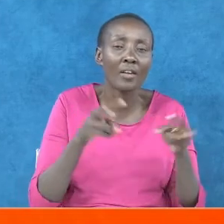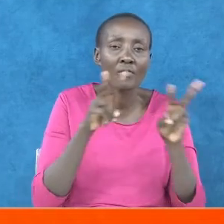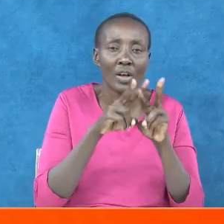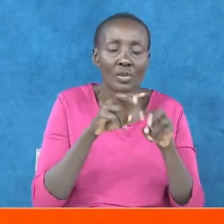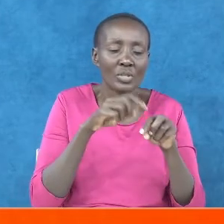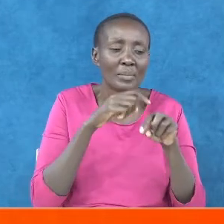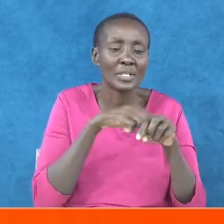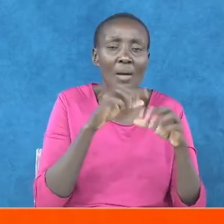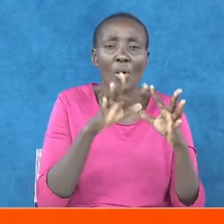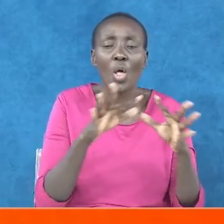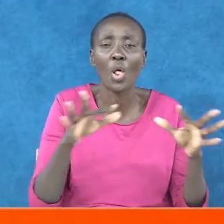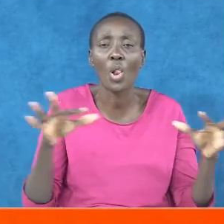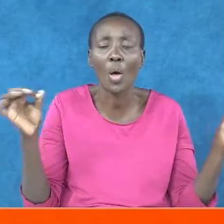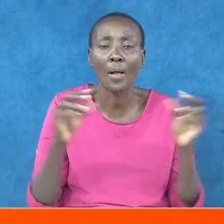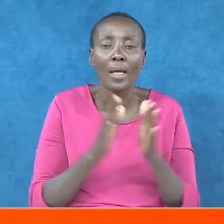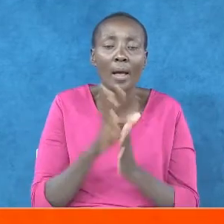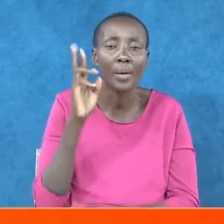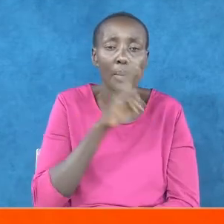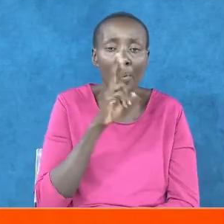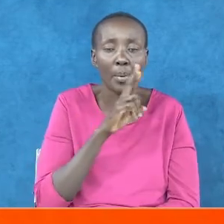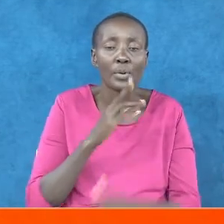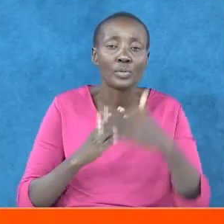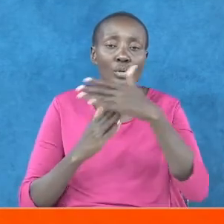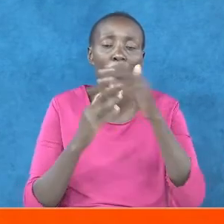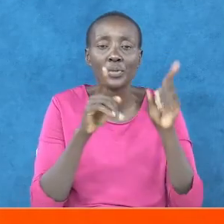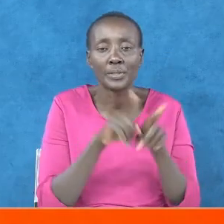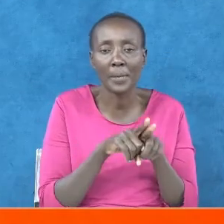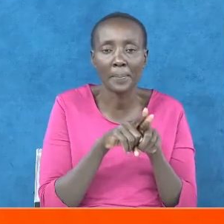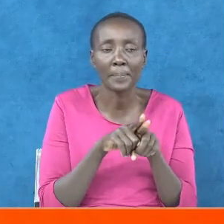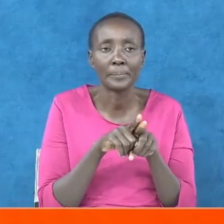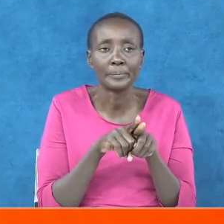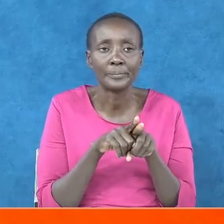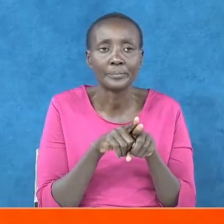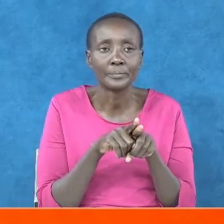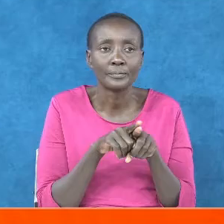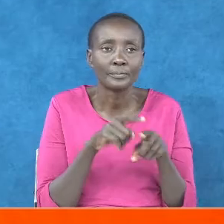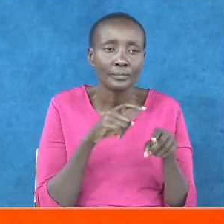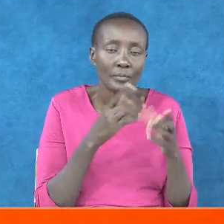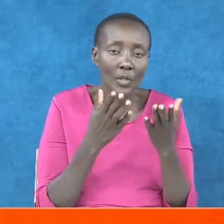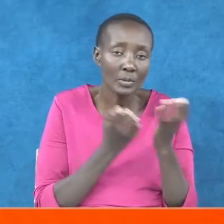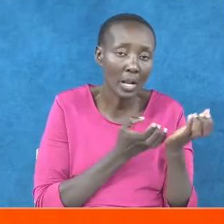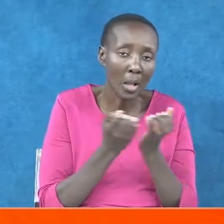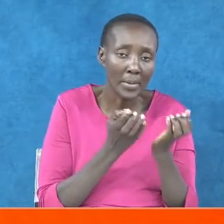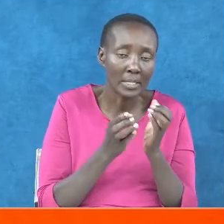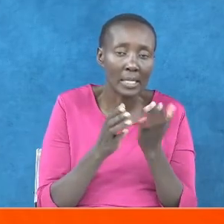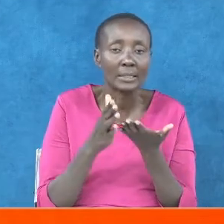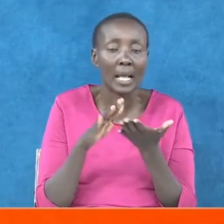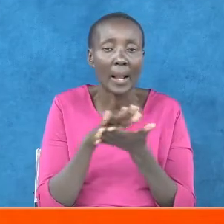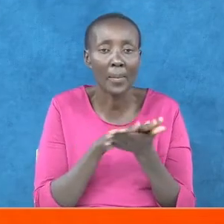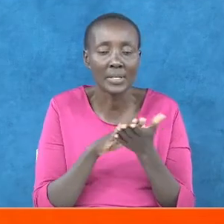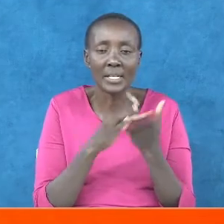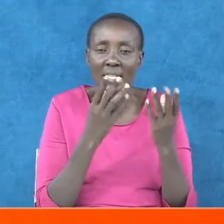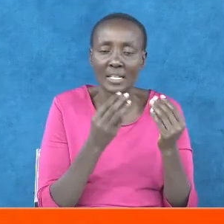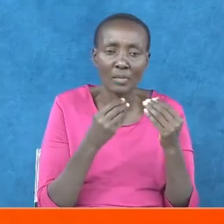long period of time, and the risk is very high. And then in such contracts, or in such commercial settings, it's very easy for parties